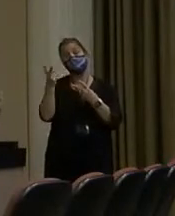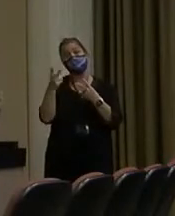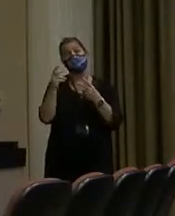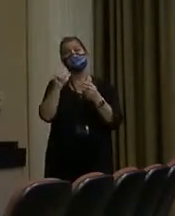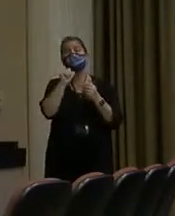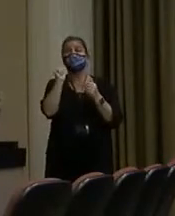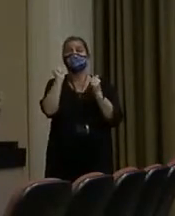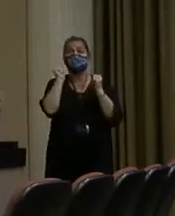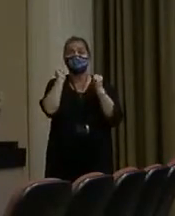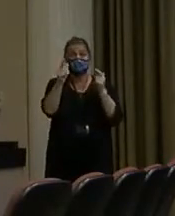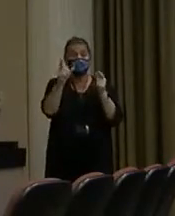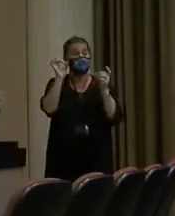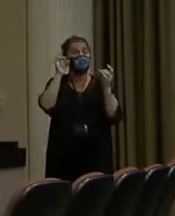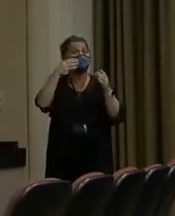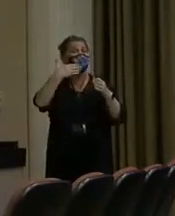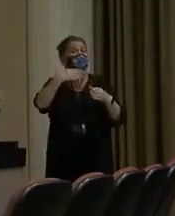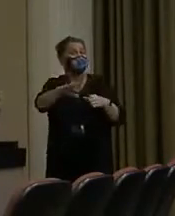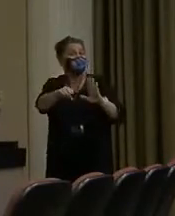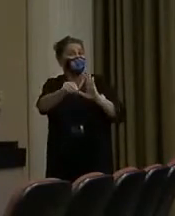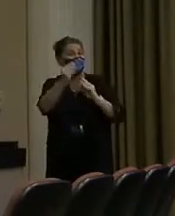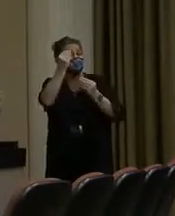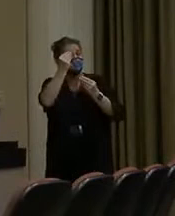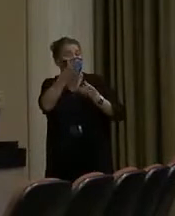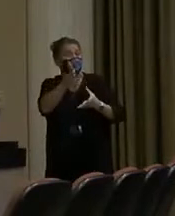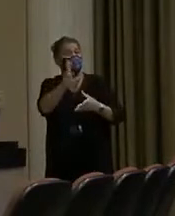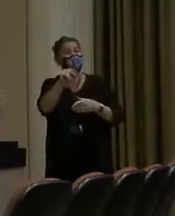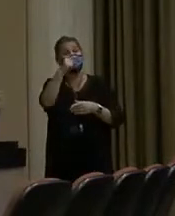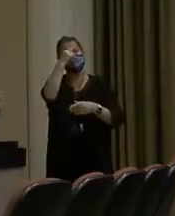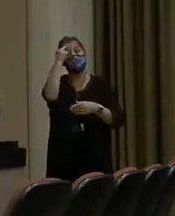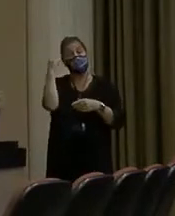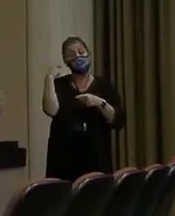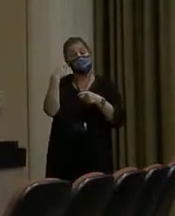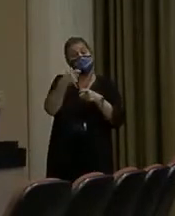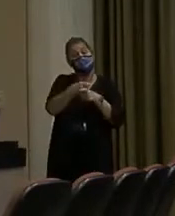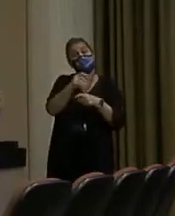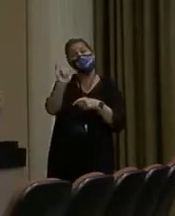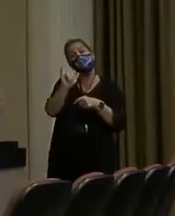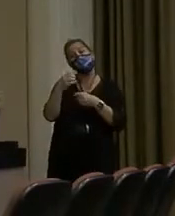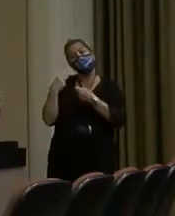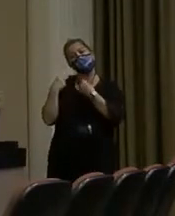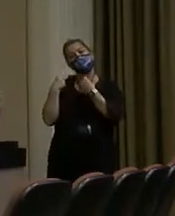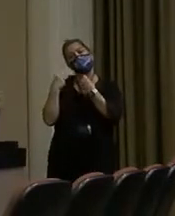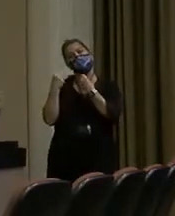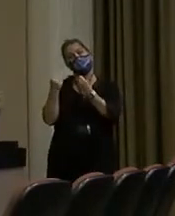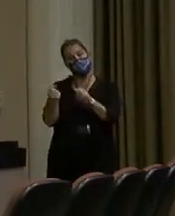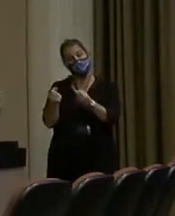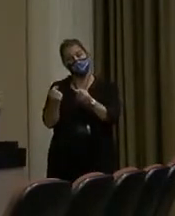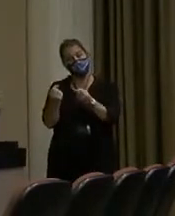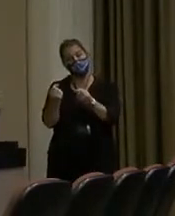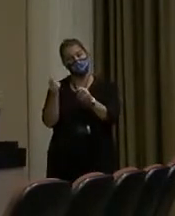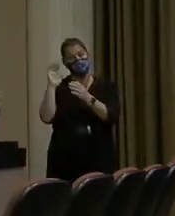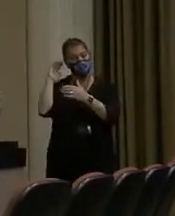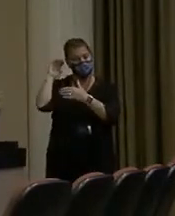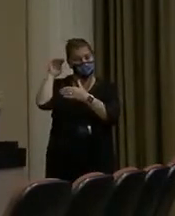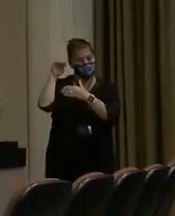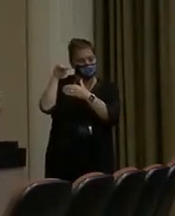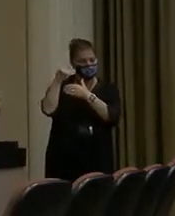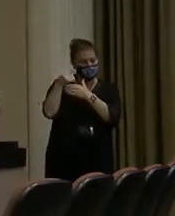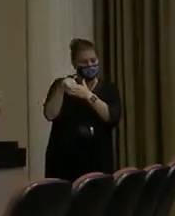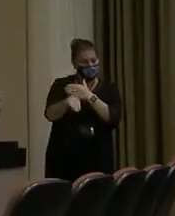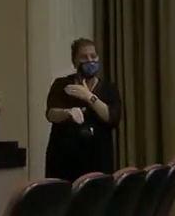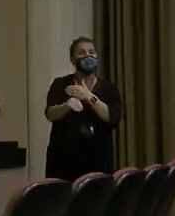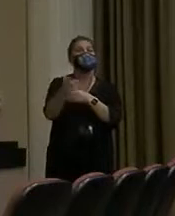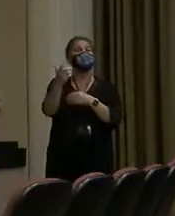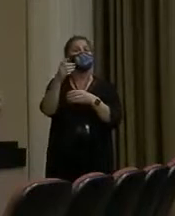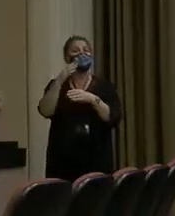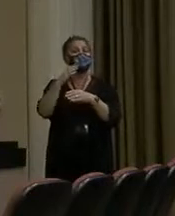all horrible news. Black and Hispanics also drove down the virus infection rate. This